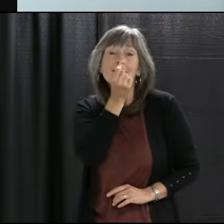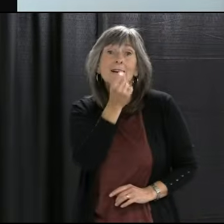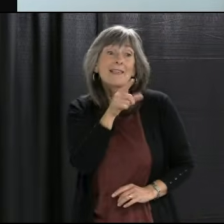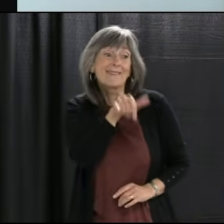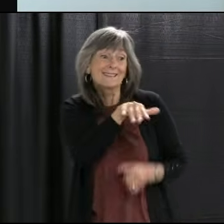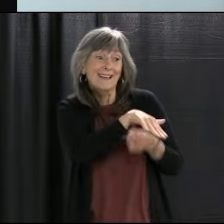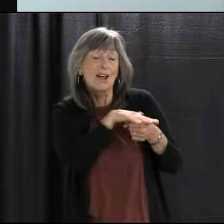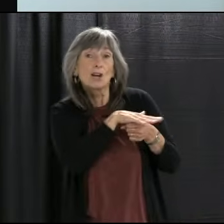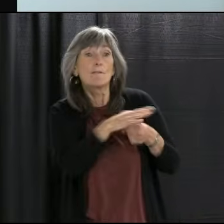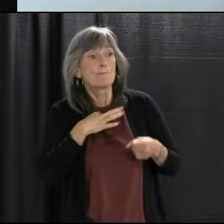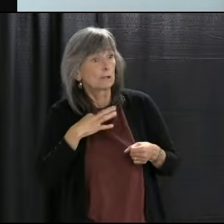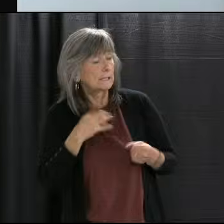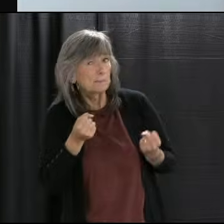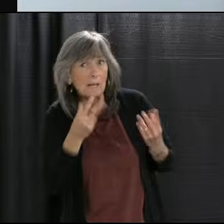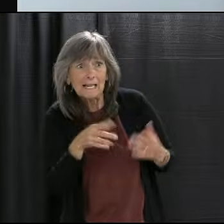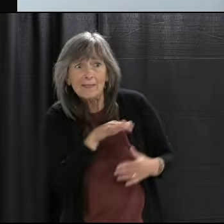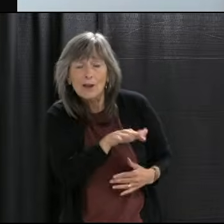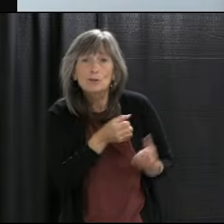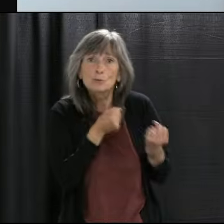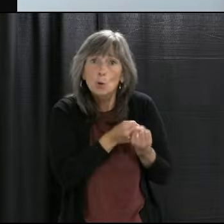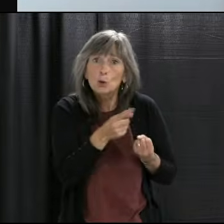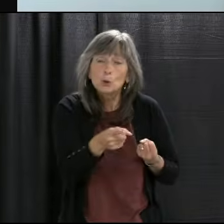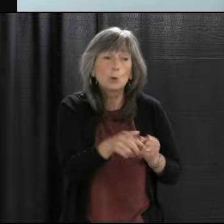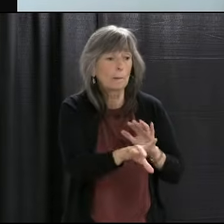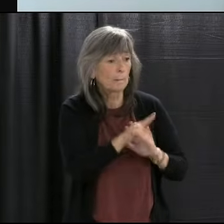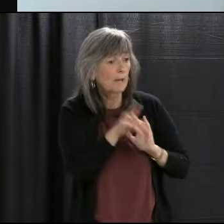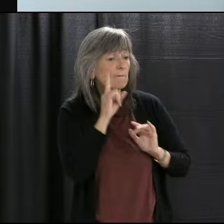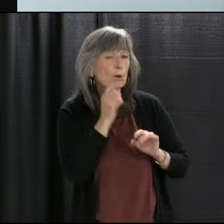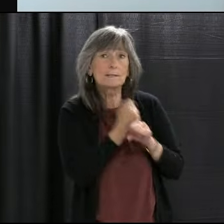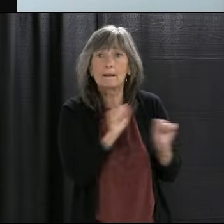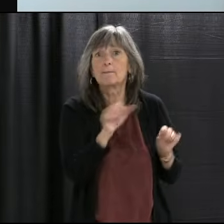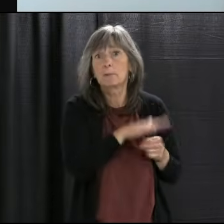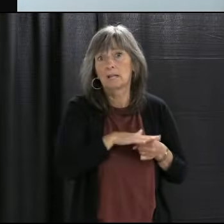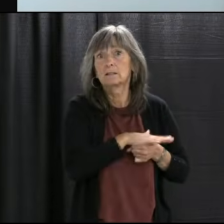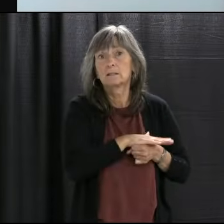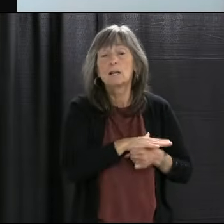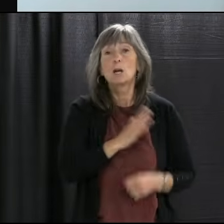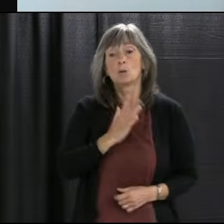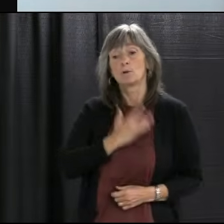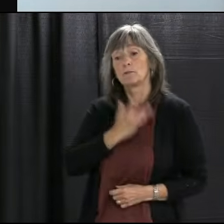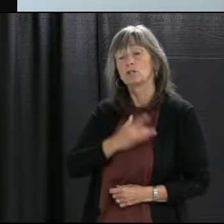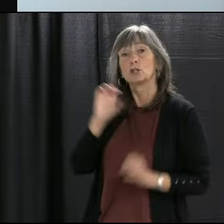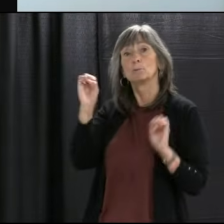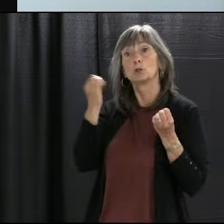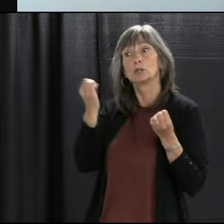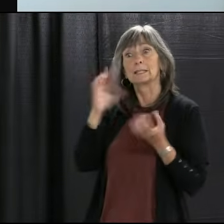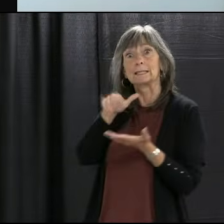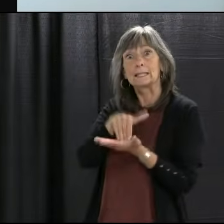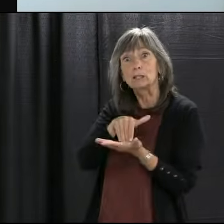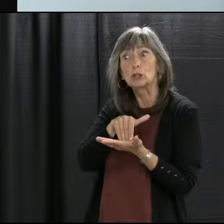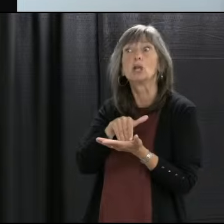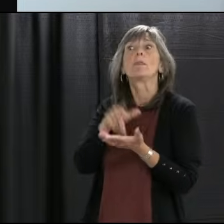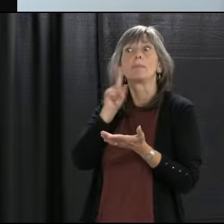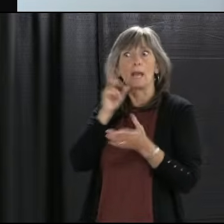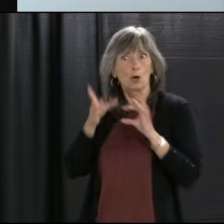chosen. The Provincial Emergency Operations Centre is actively coordinating the